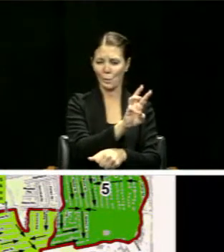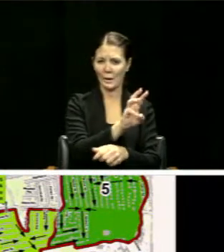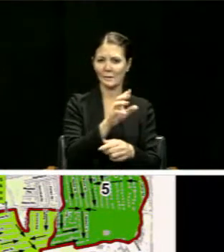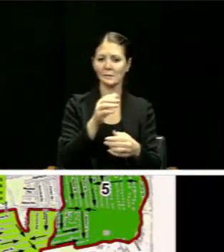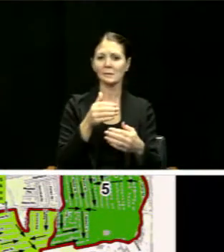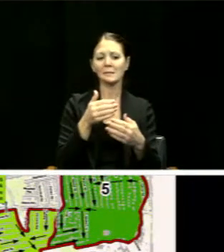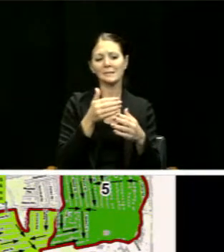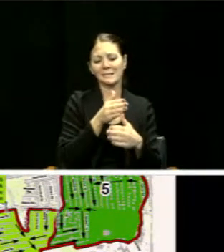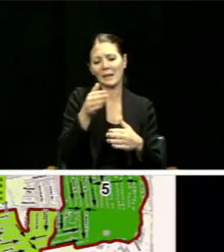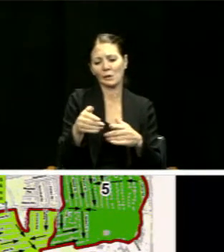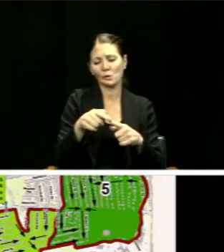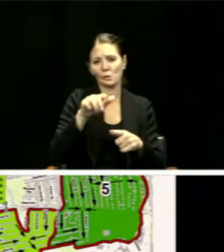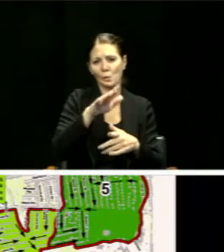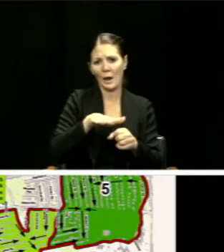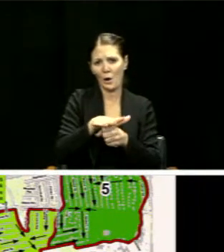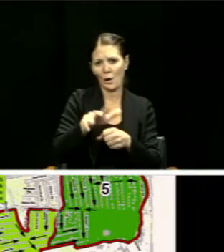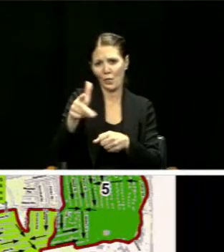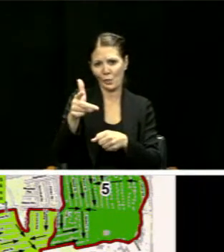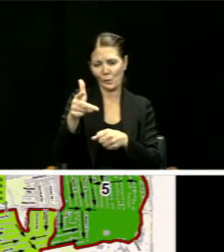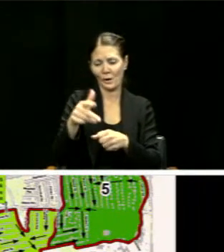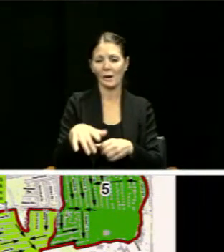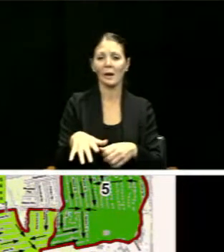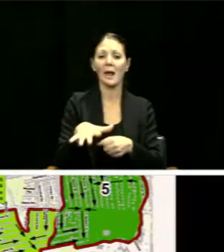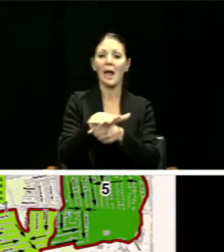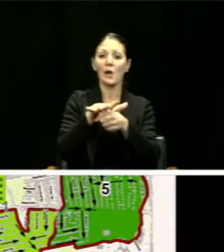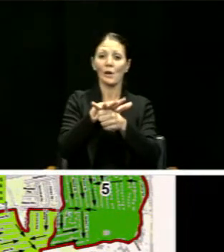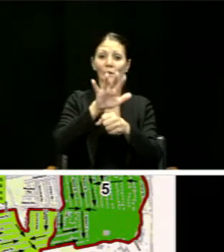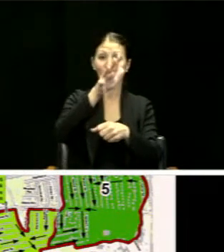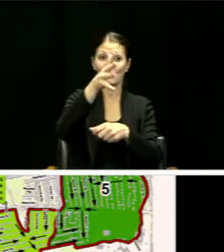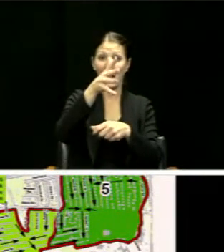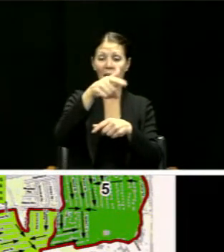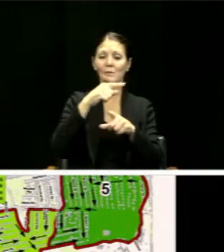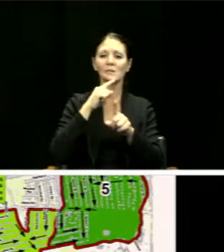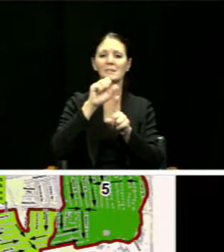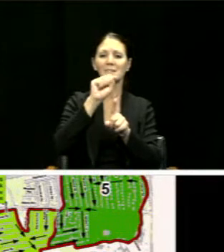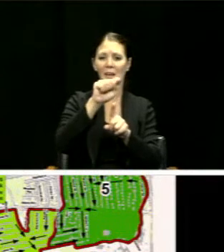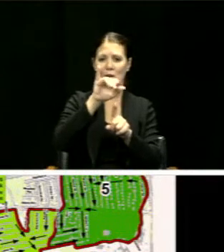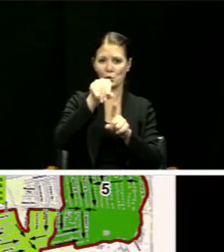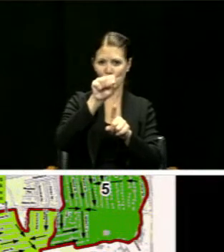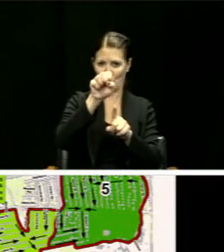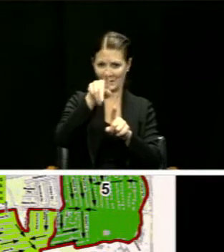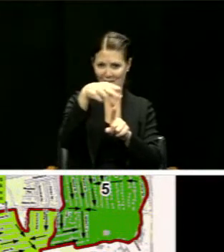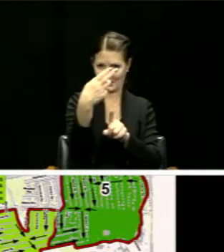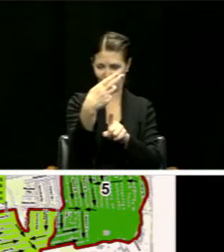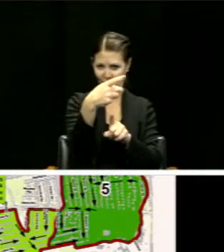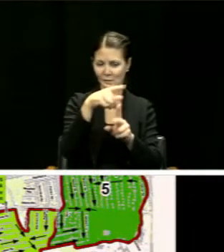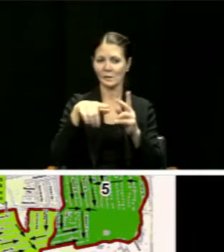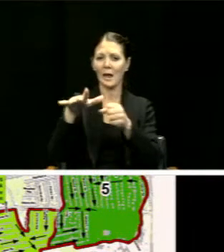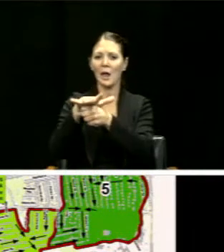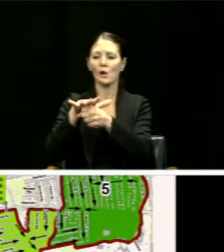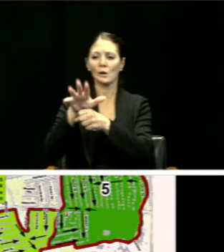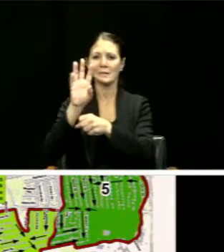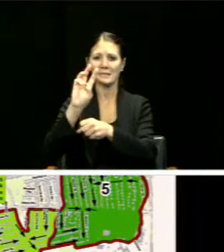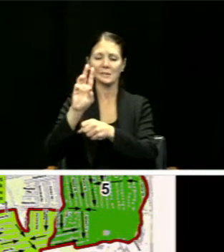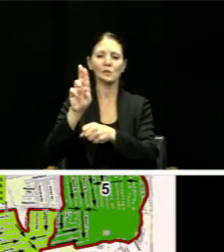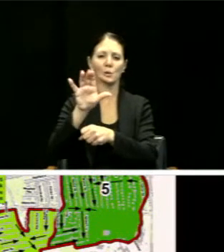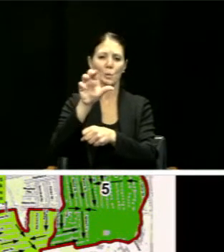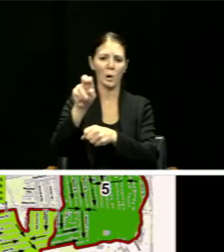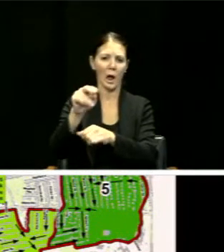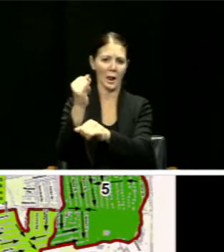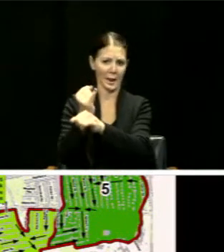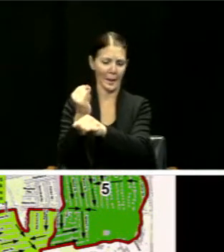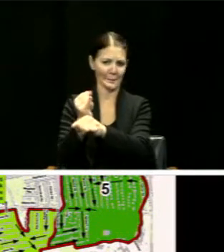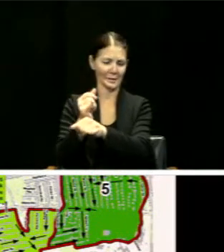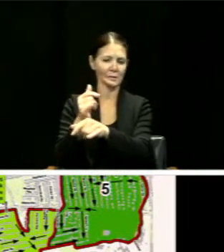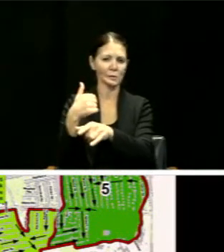area 3. And then area 5 is up on St. Joseph's tributary. And then area 6 is around the Yukon campus. And I'm going